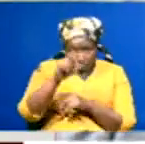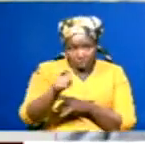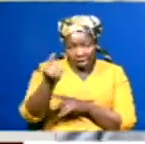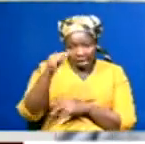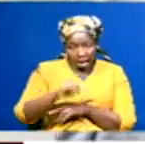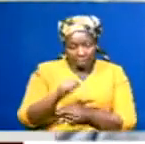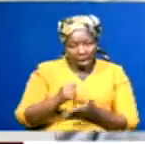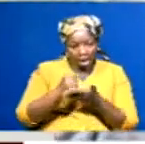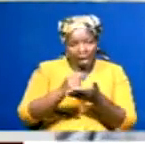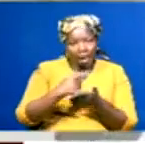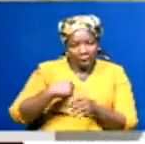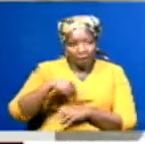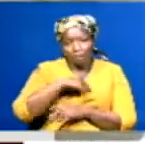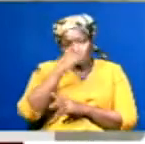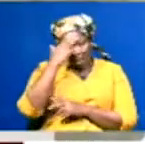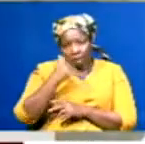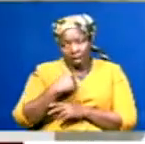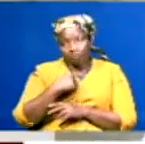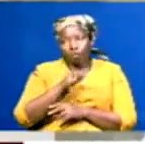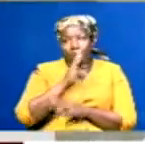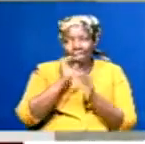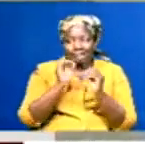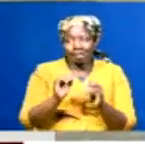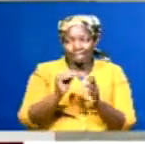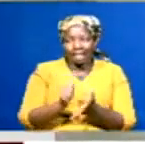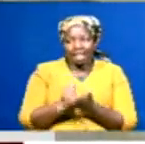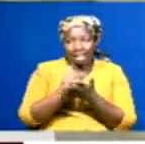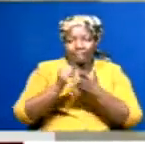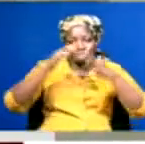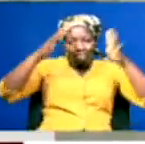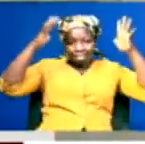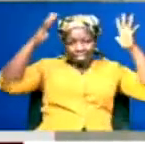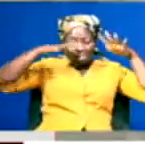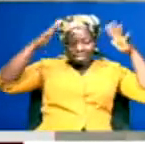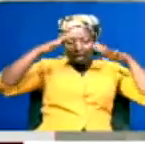itusaidie. Maana hatuna maji. Saidie mvua inyeshe kwa sababu mashamba yetu hakuna